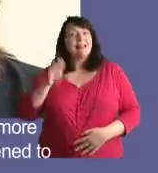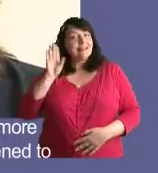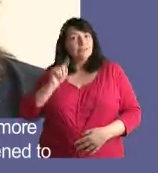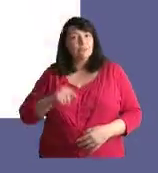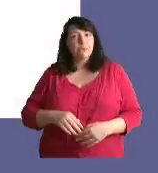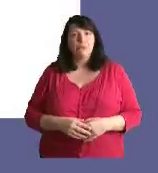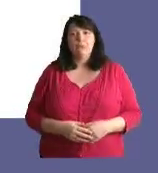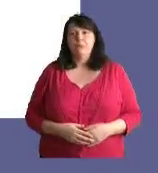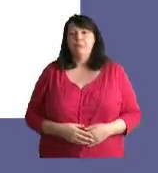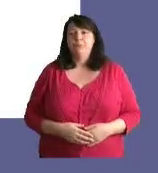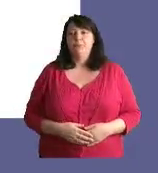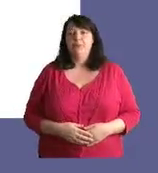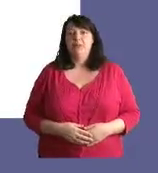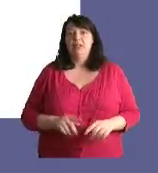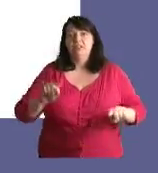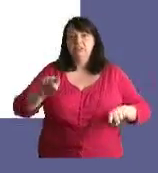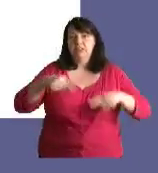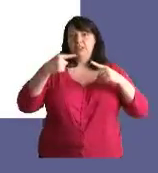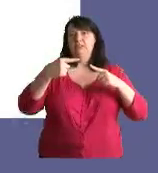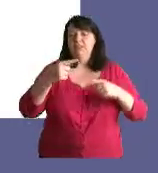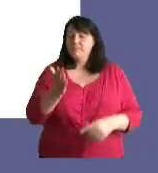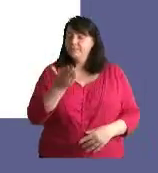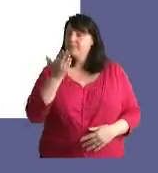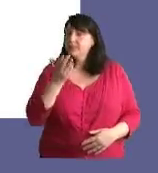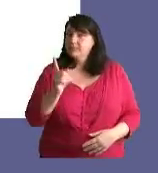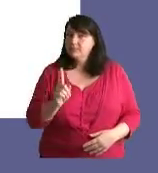know they're being listened to.